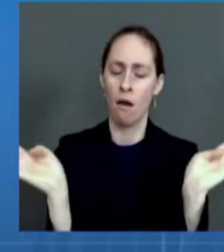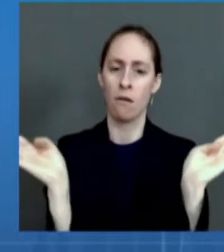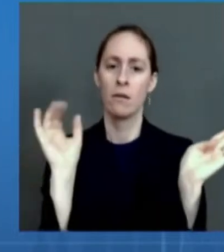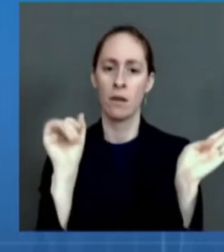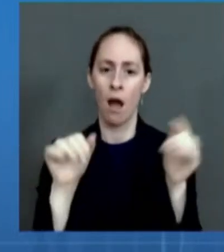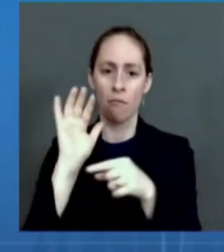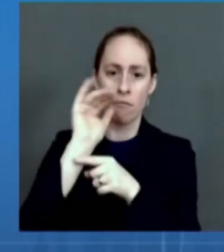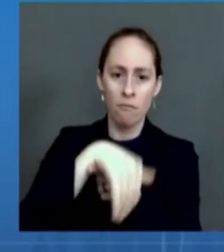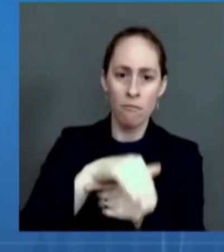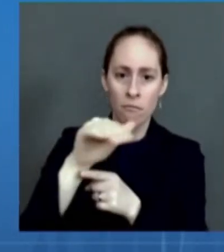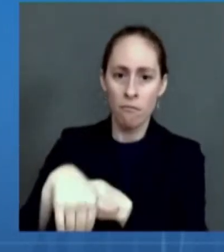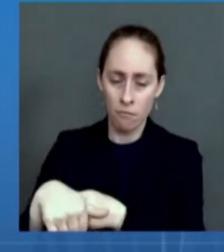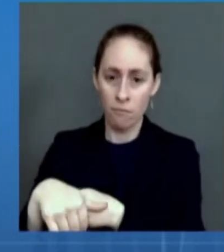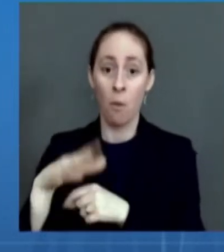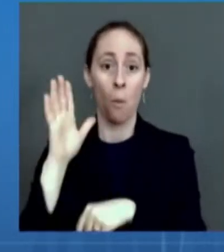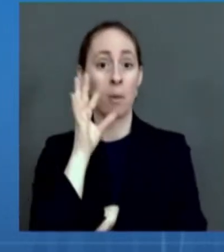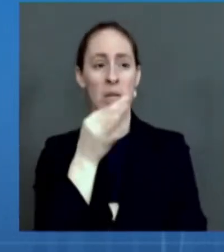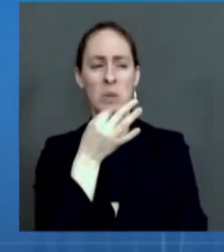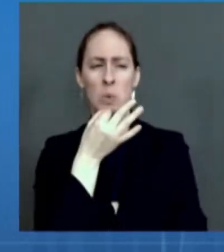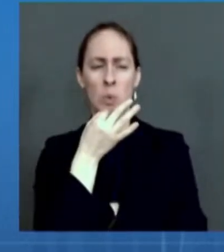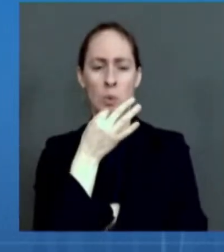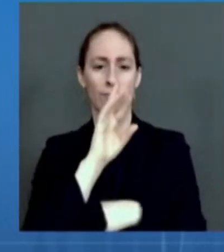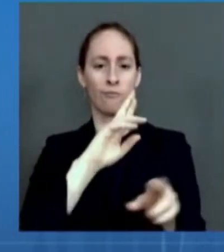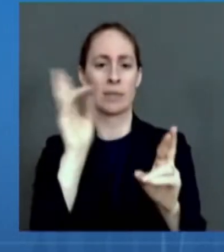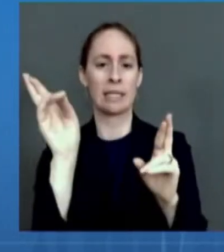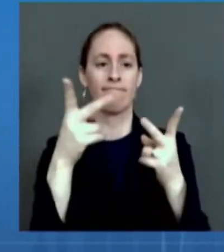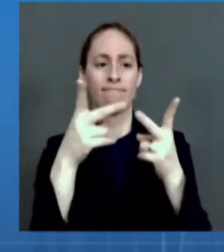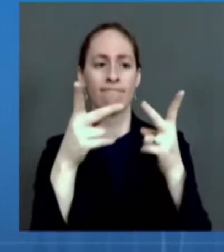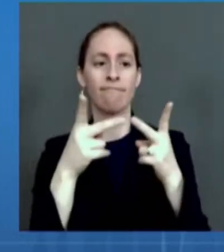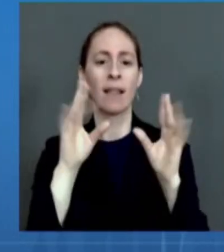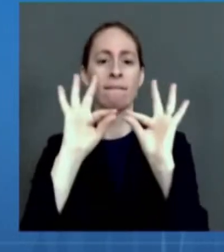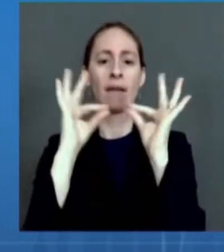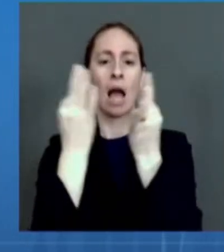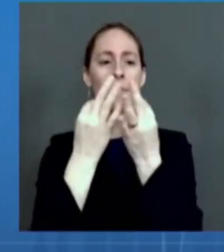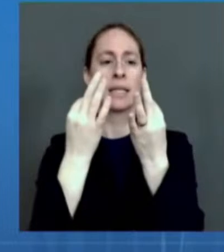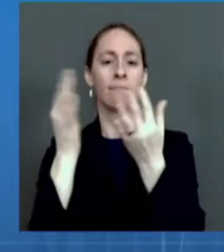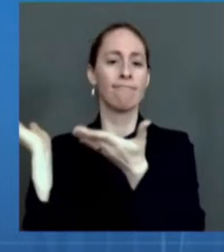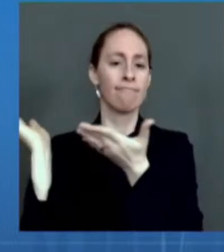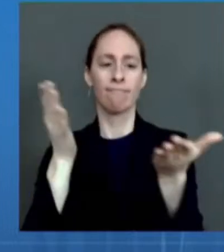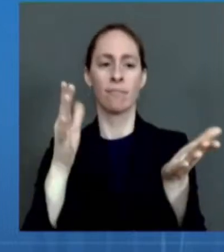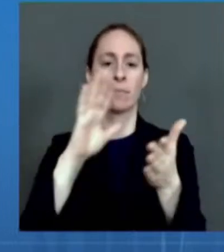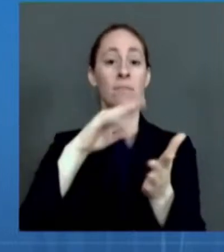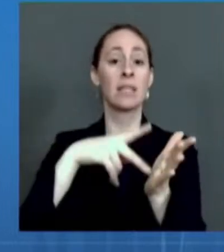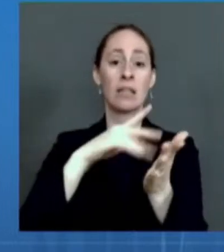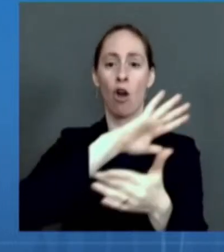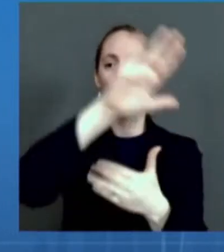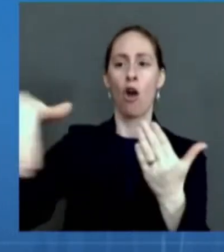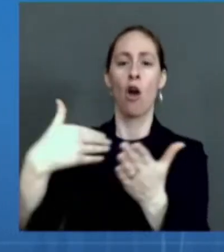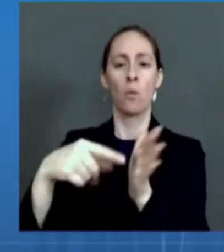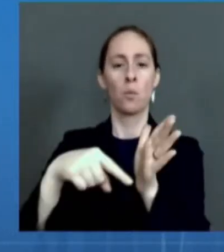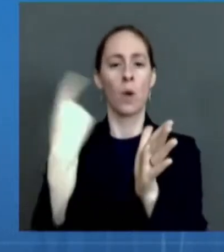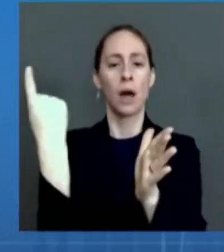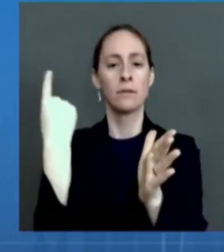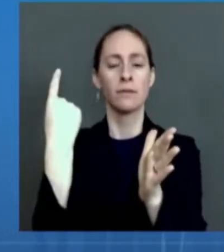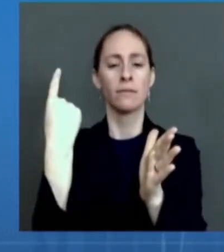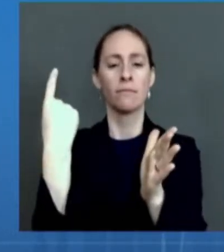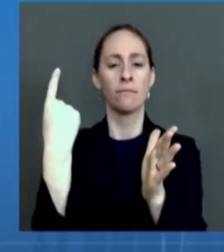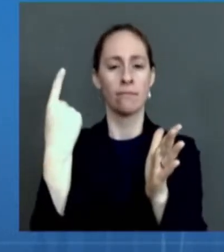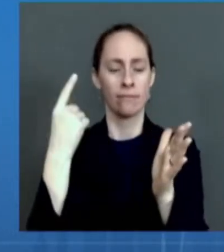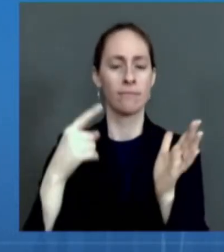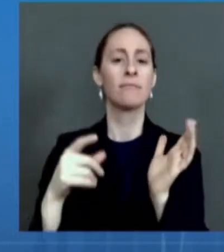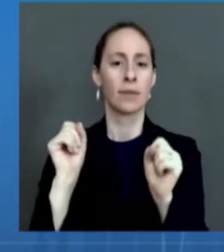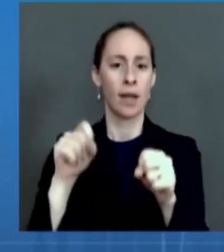boosted at the same time that their 5 to 11-year-old might get their first or second shot. Medicare is reaching out to tens of